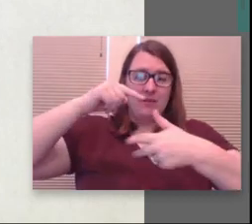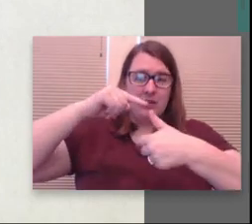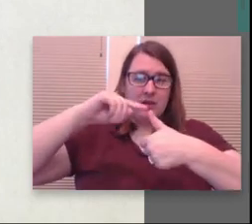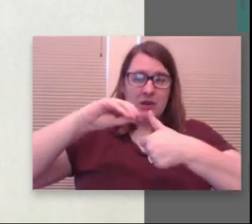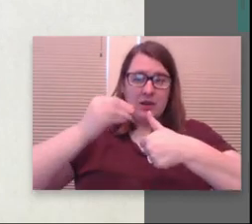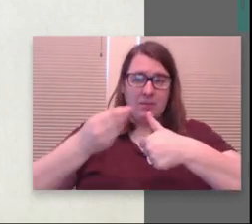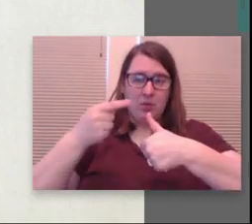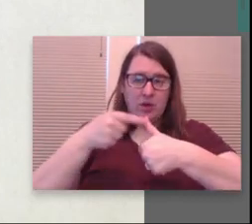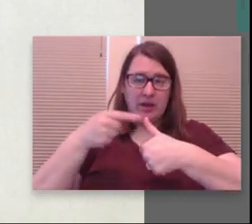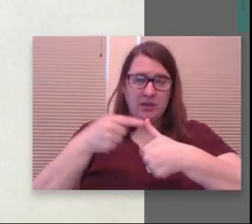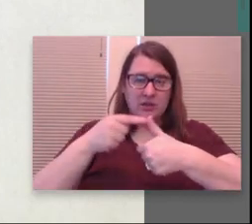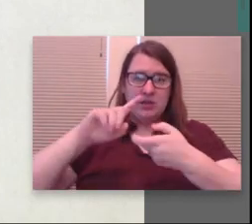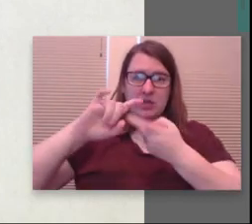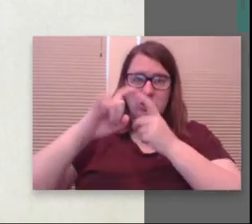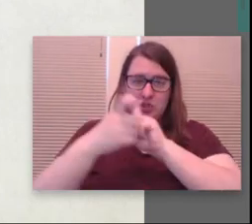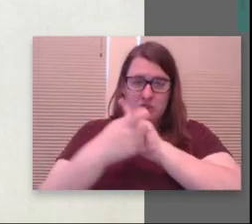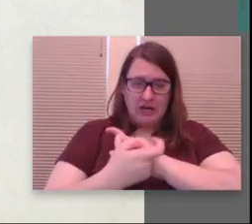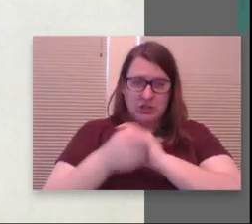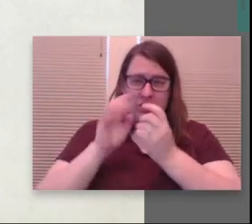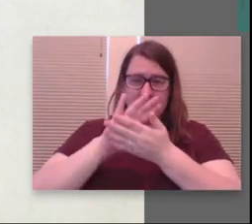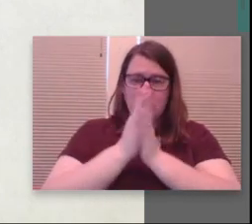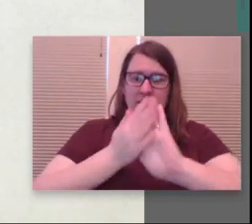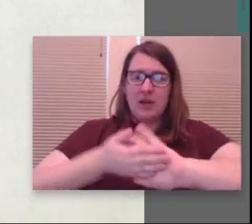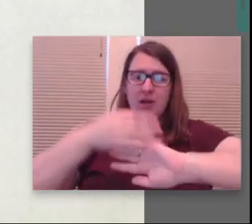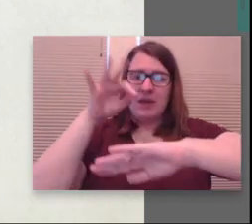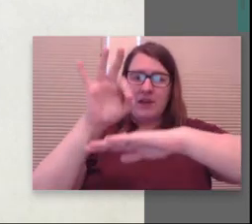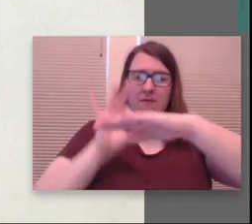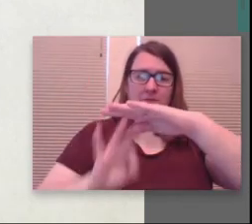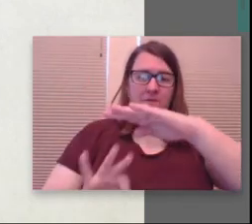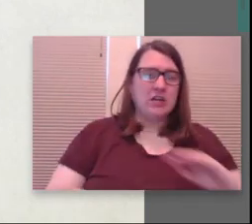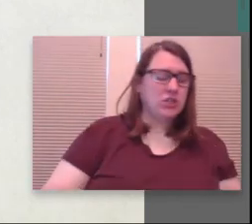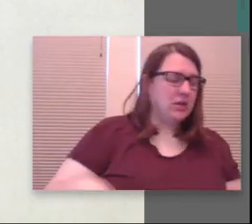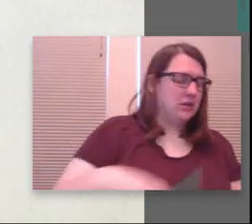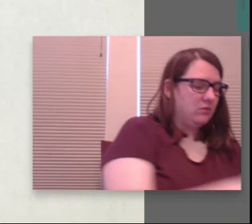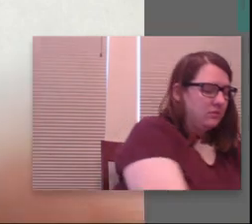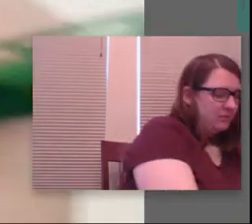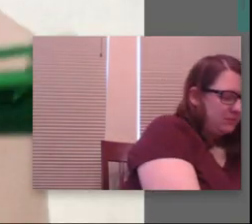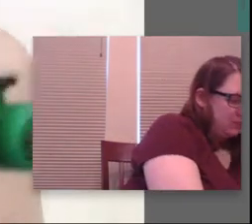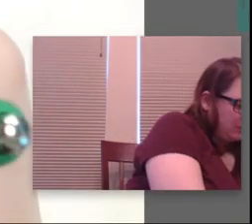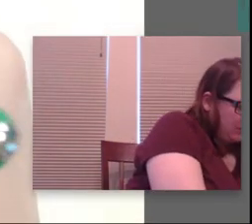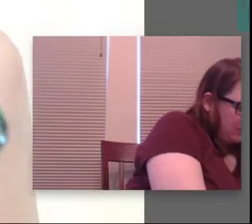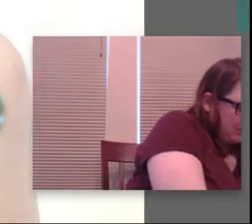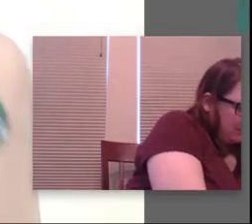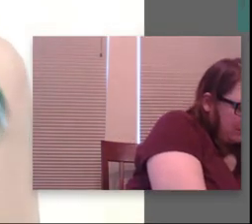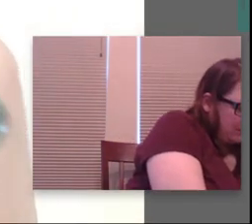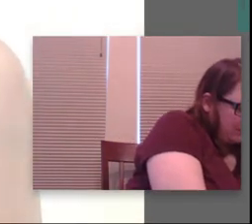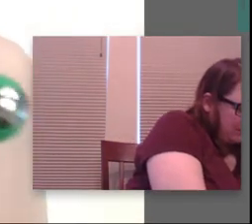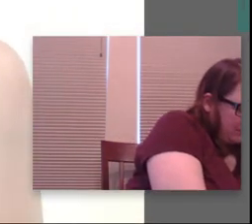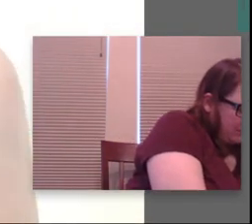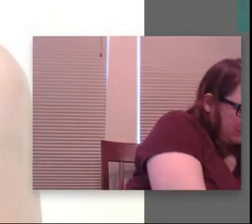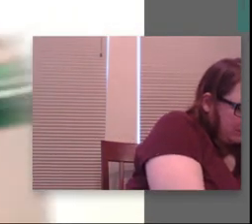to, number 1, change it to become a fraction.